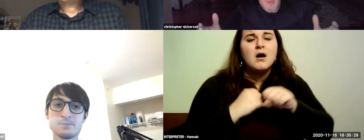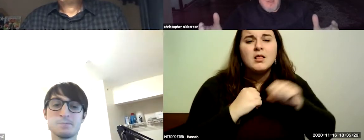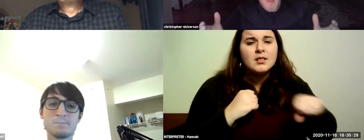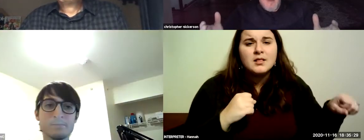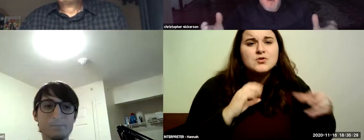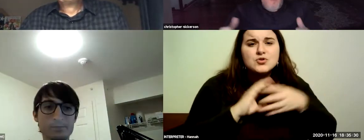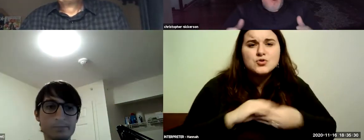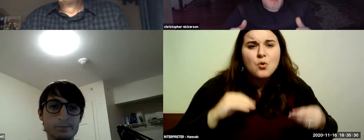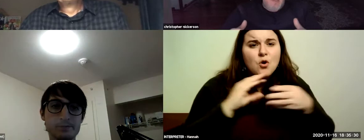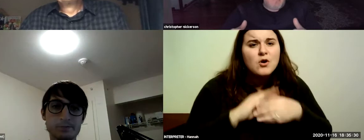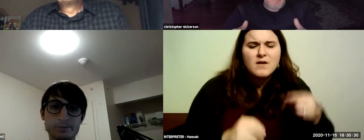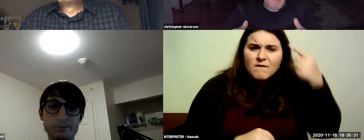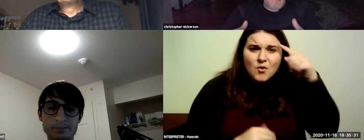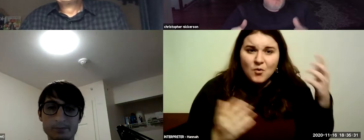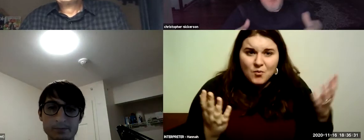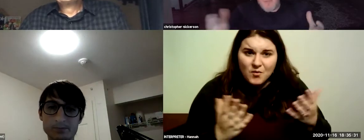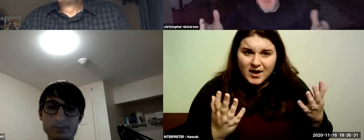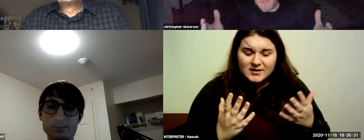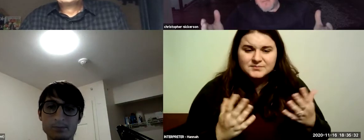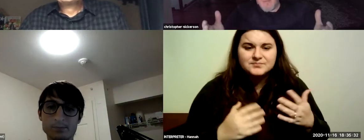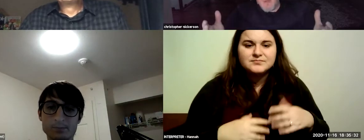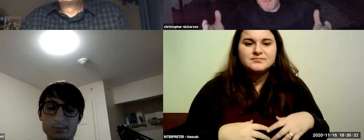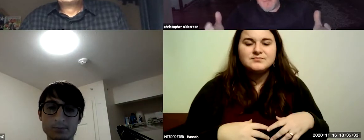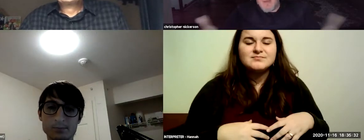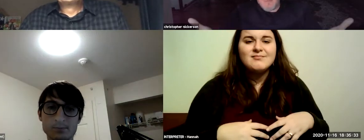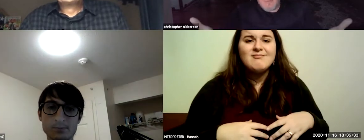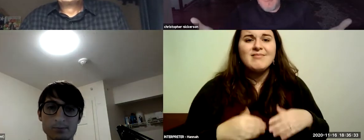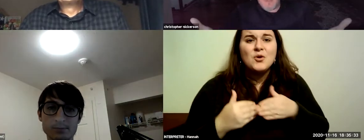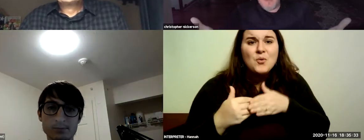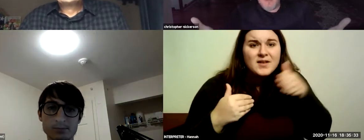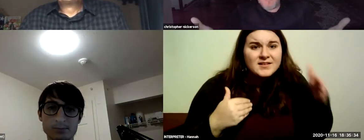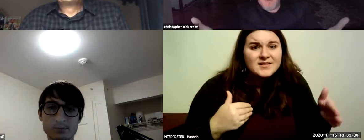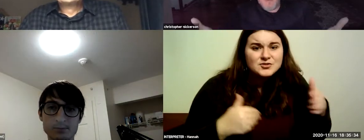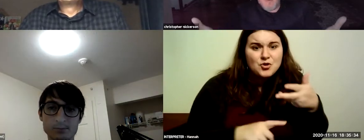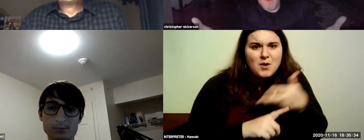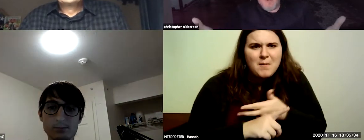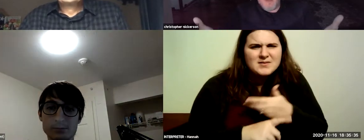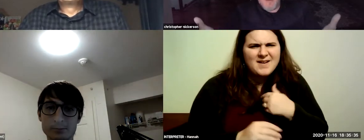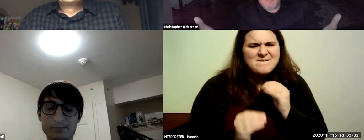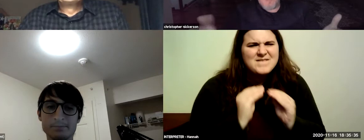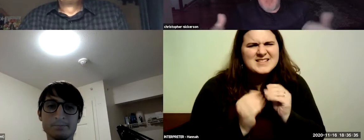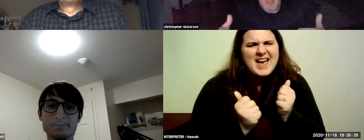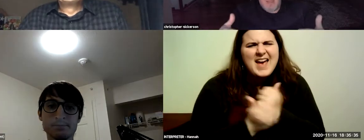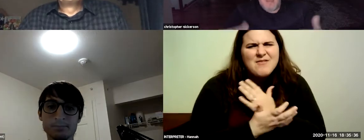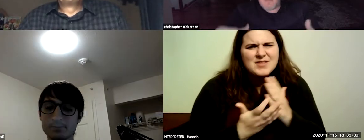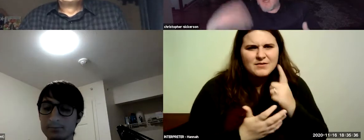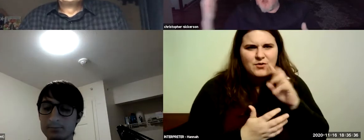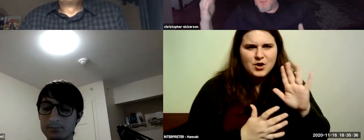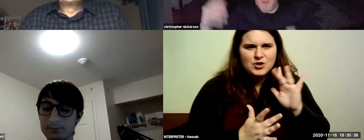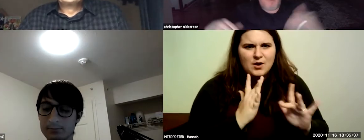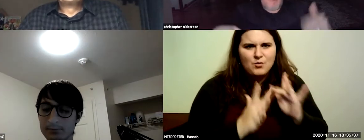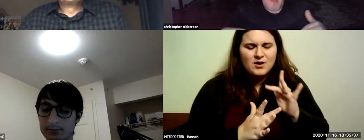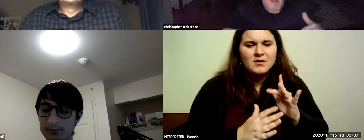because, of course, like within the next 3 months, I was fixing everything on the network and planning an